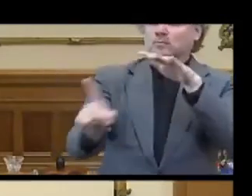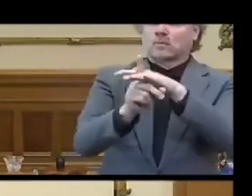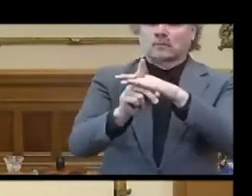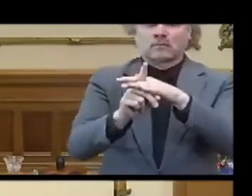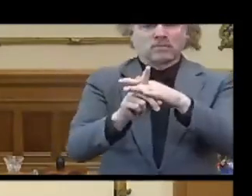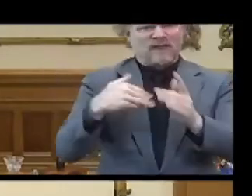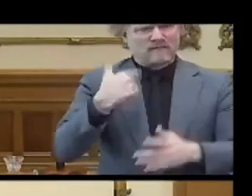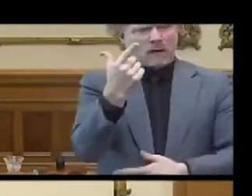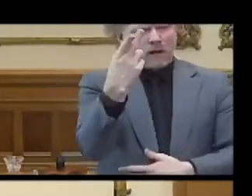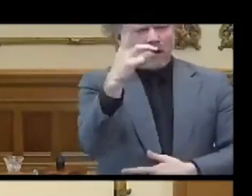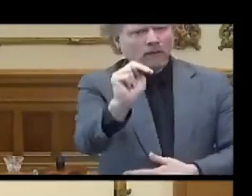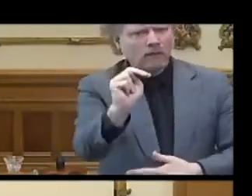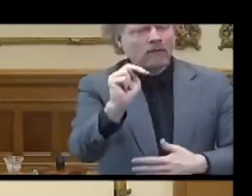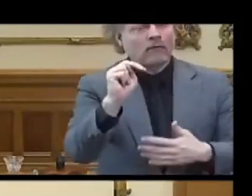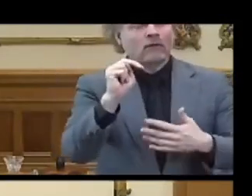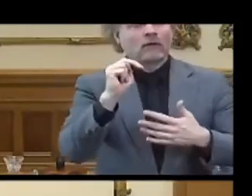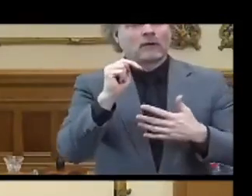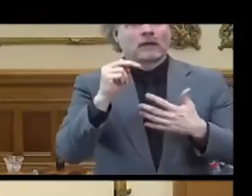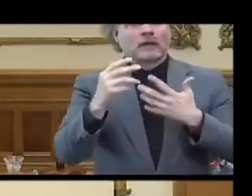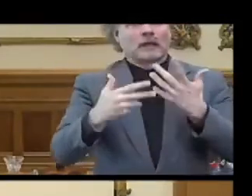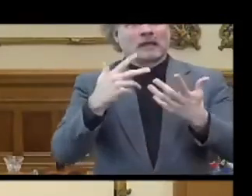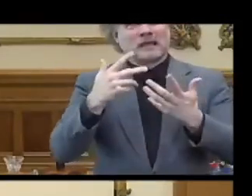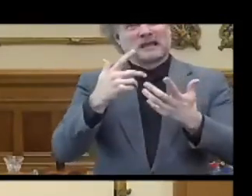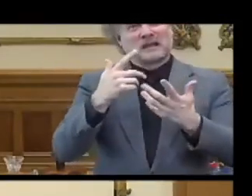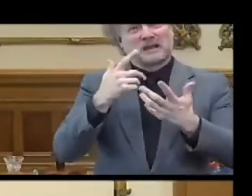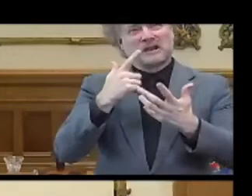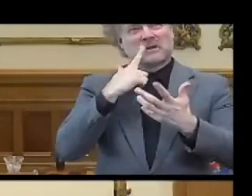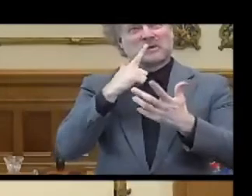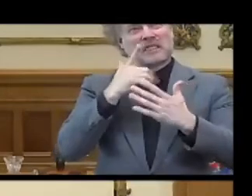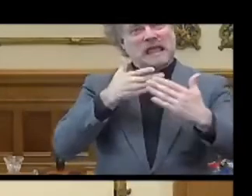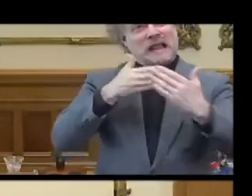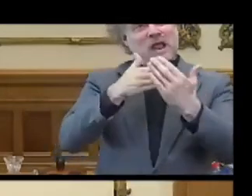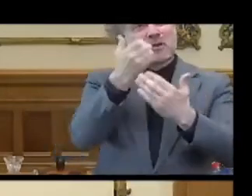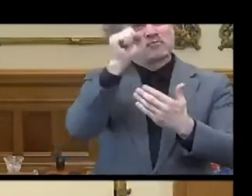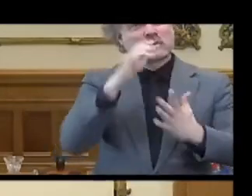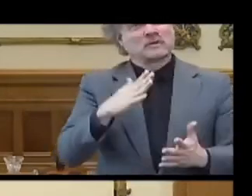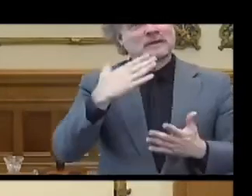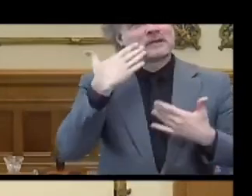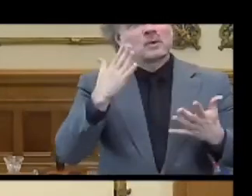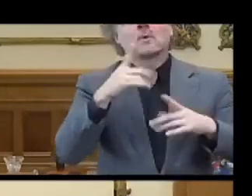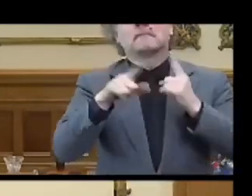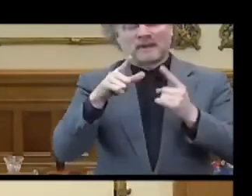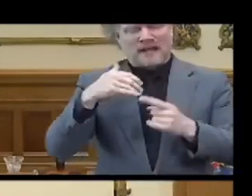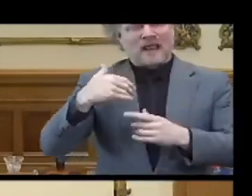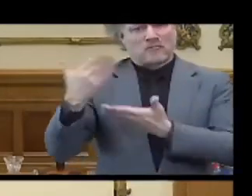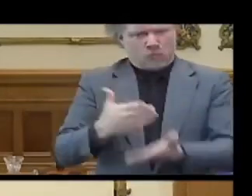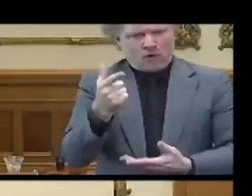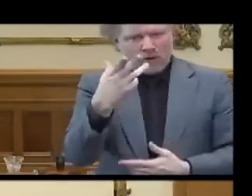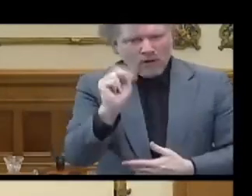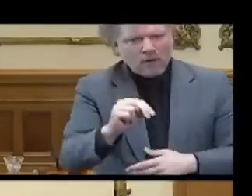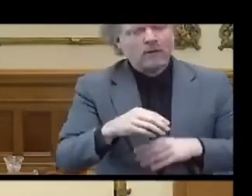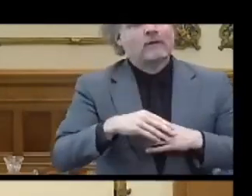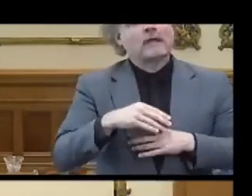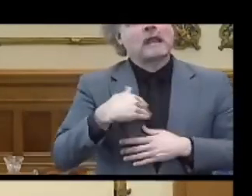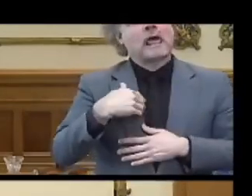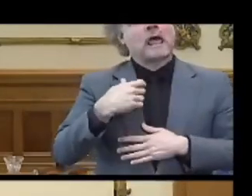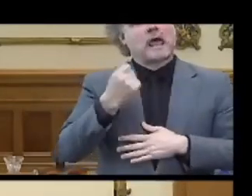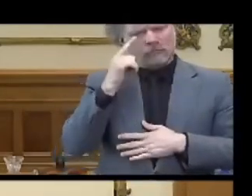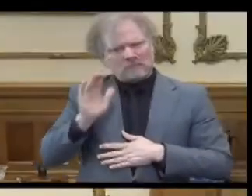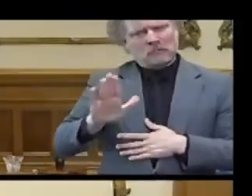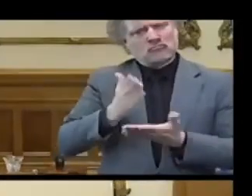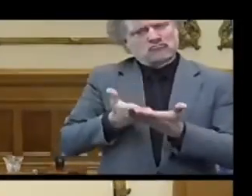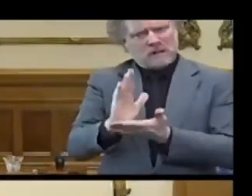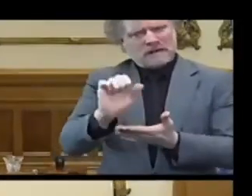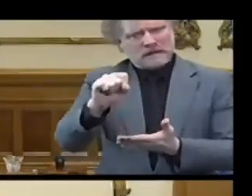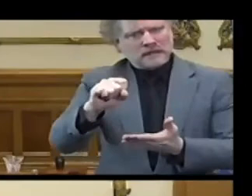with guns, and I don't know if I would describe them as counter-protesters, but they did have guns, and I understand that they may have a right to do that